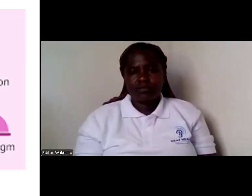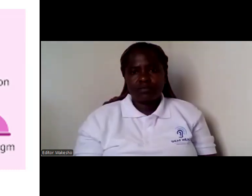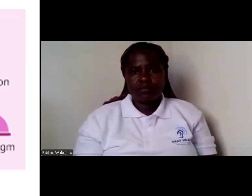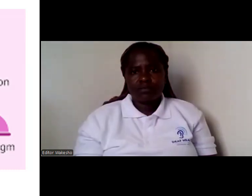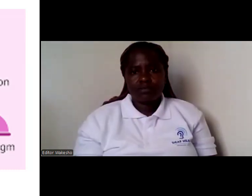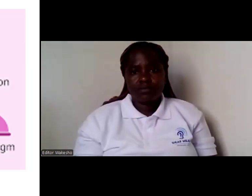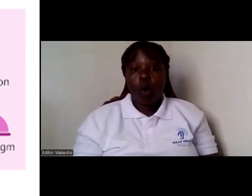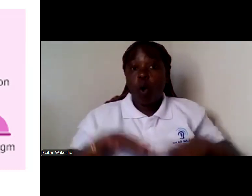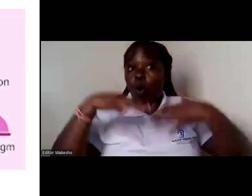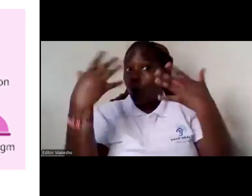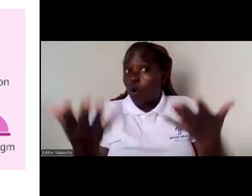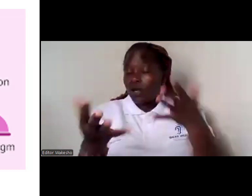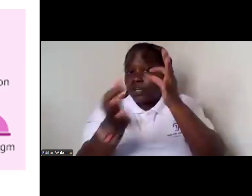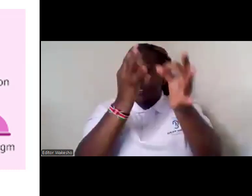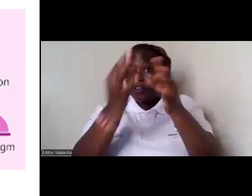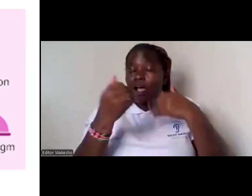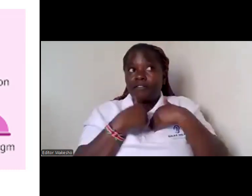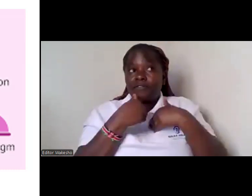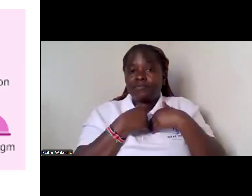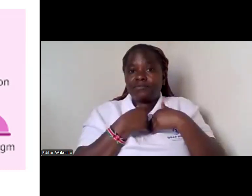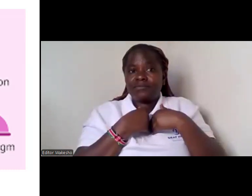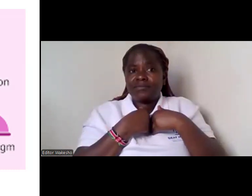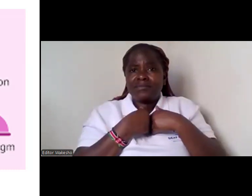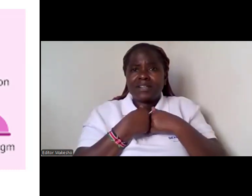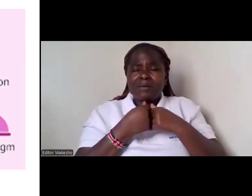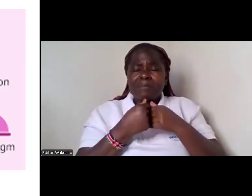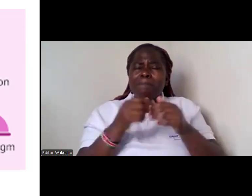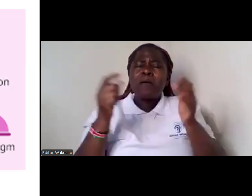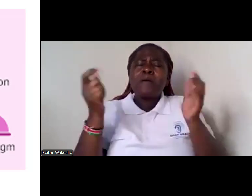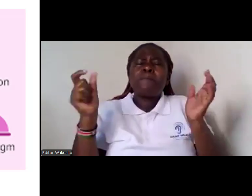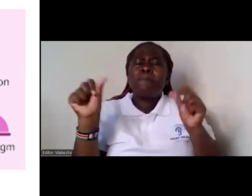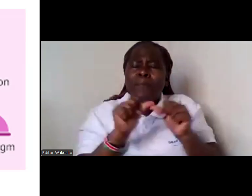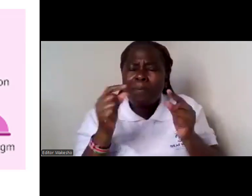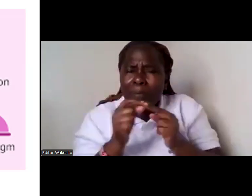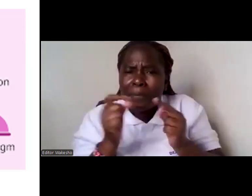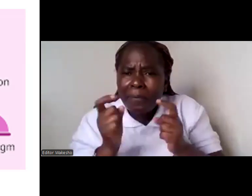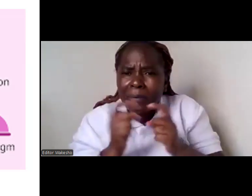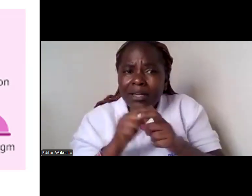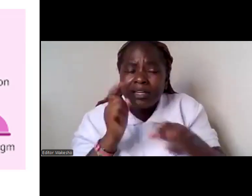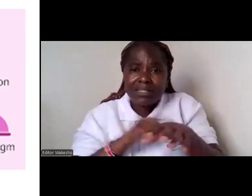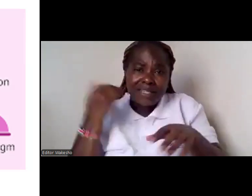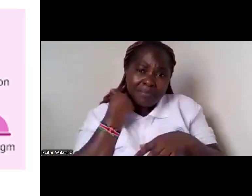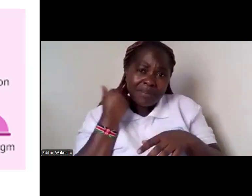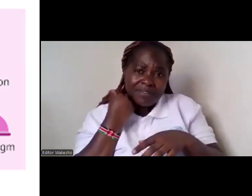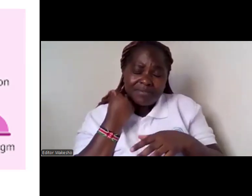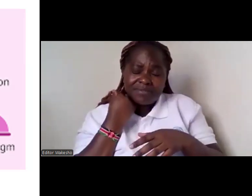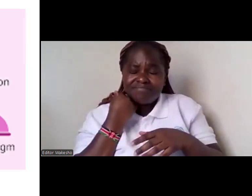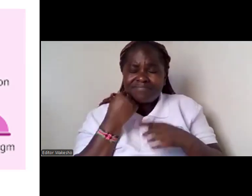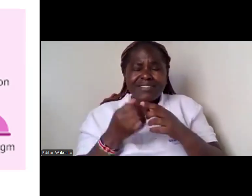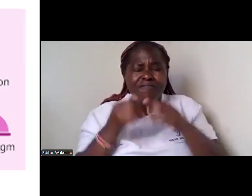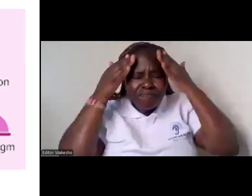Or if you have a lot of pain during your periods, you cannot go to class, you cannot concentrate at